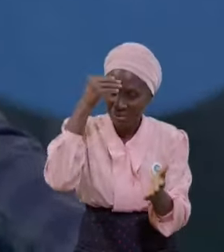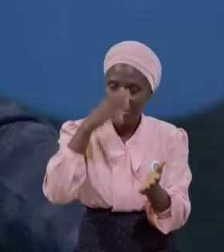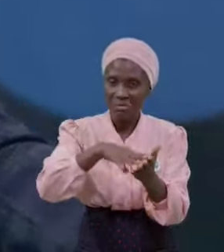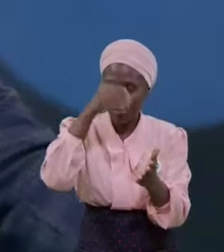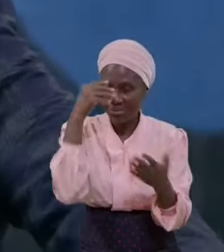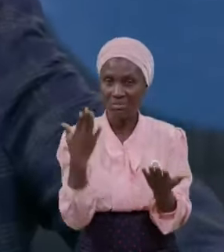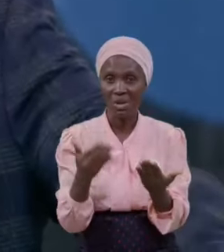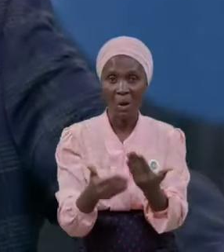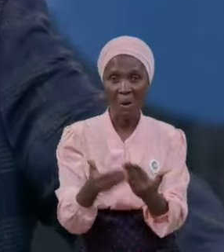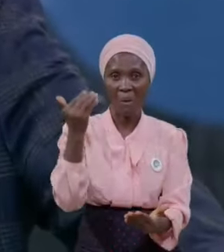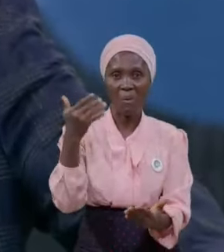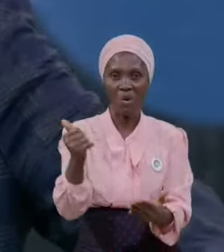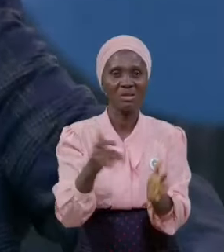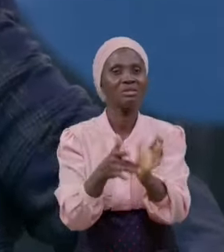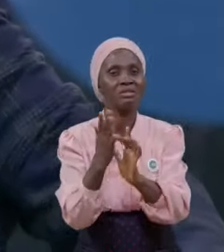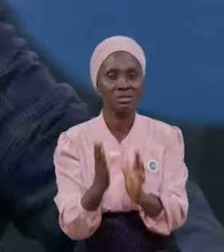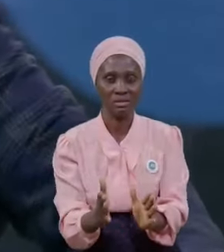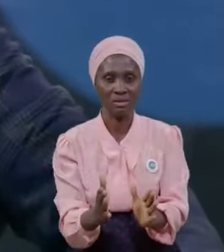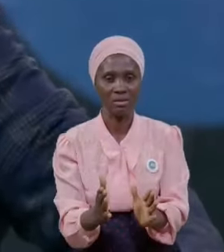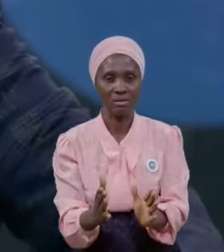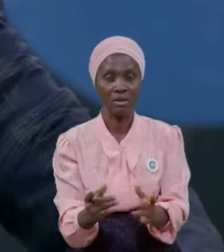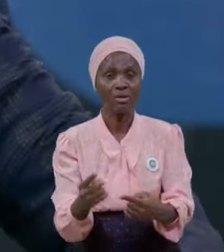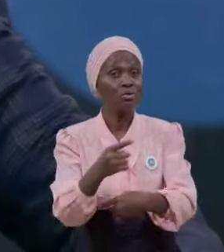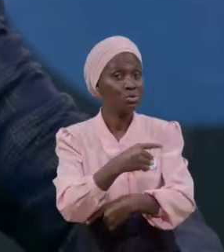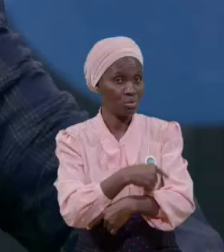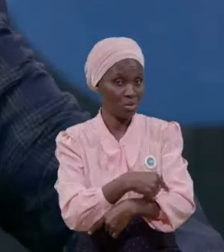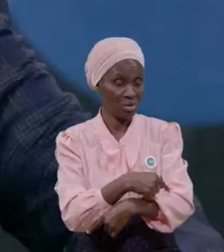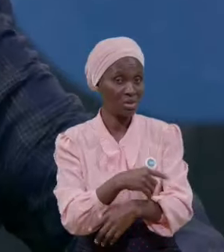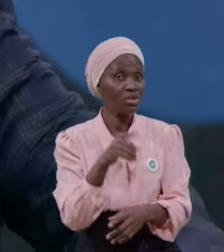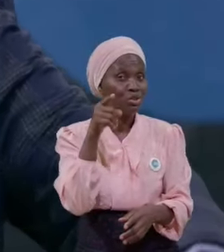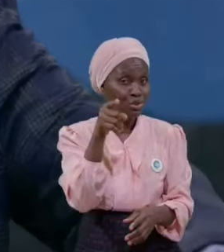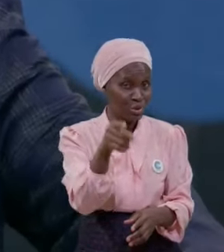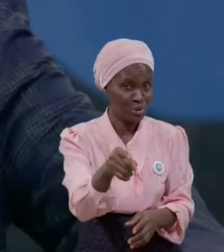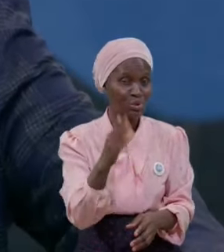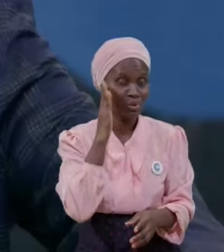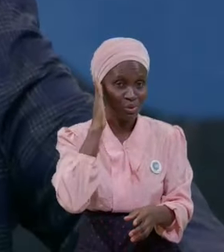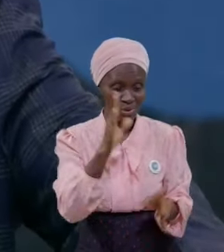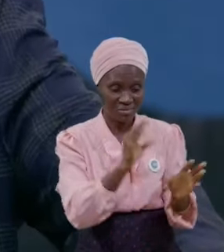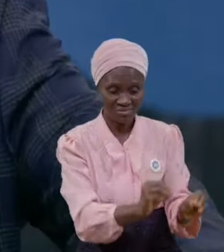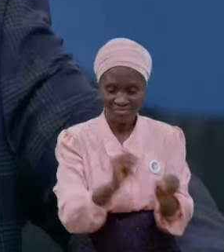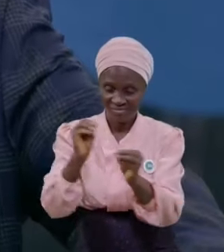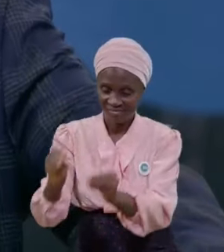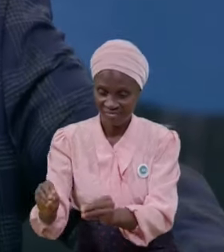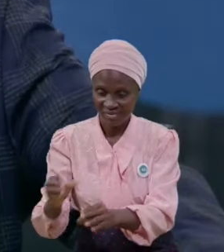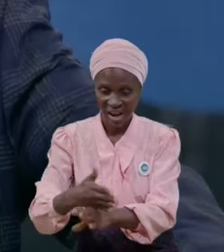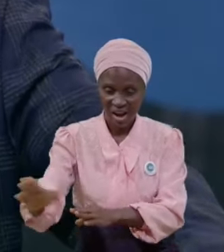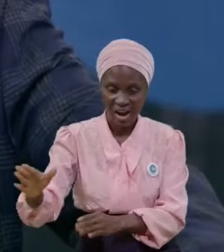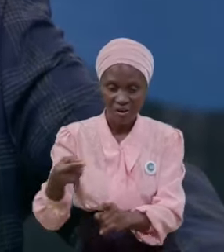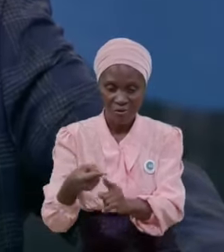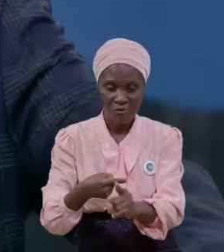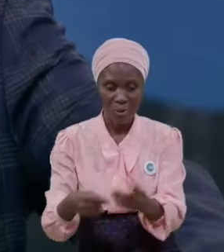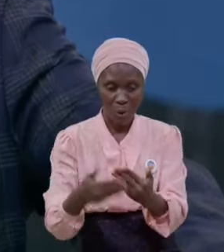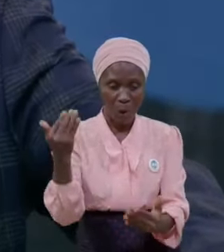Today, you'll transfer from almost to the actual Christian. Yeah. A good and no